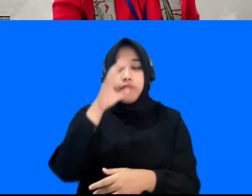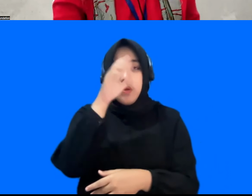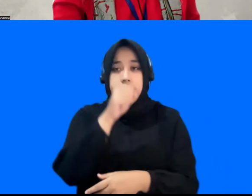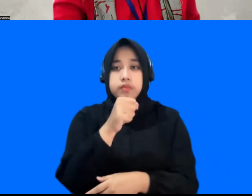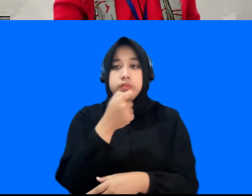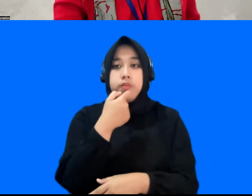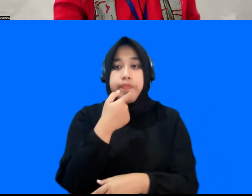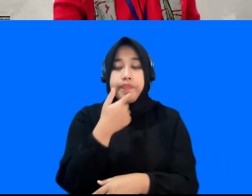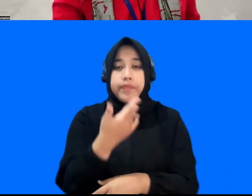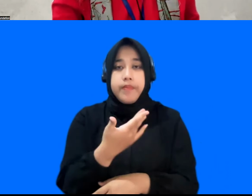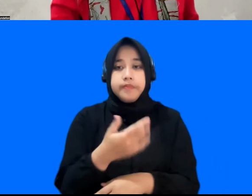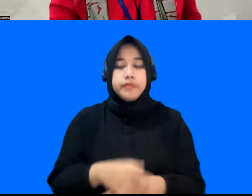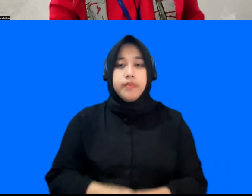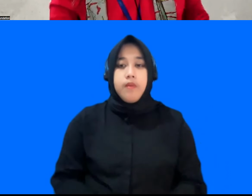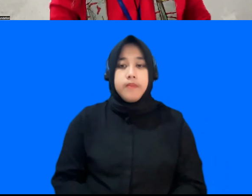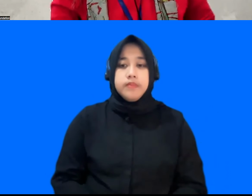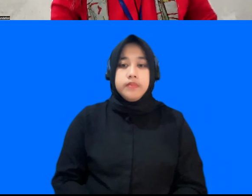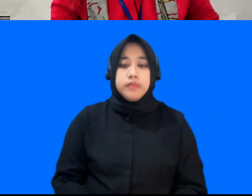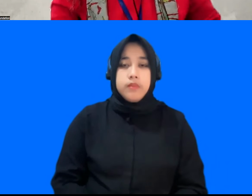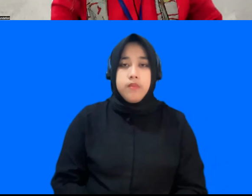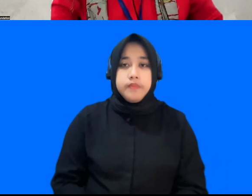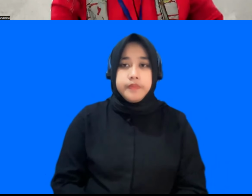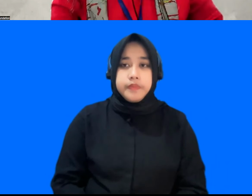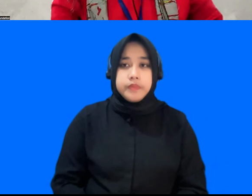common explanations are there's no economies of